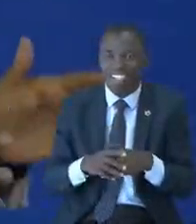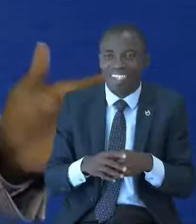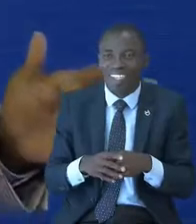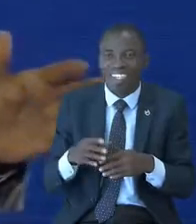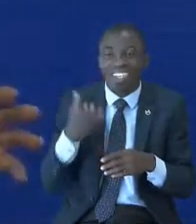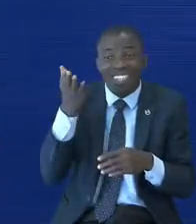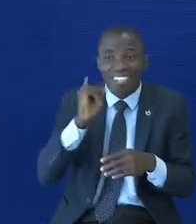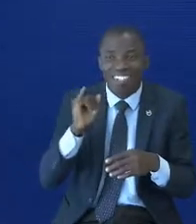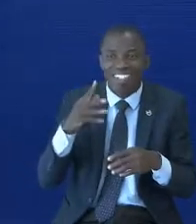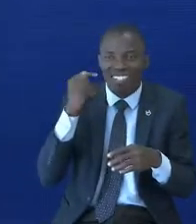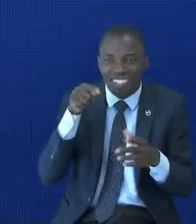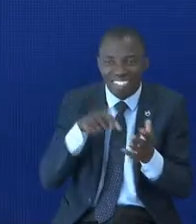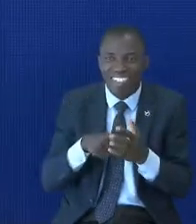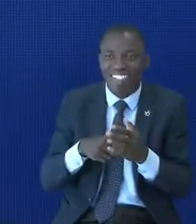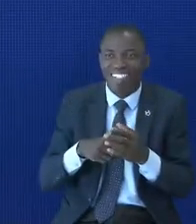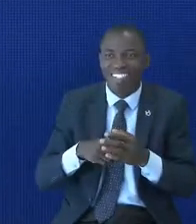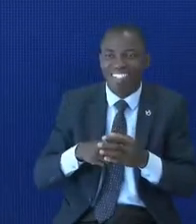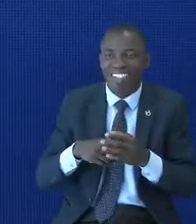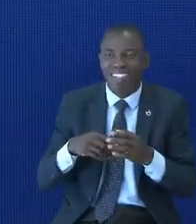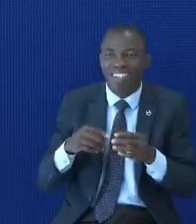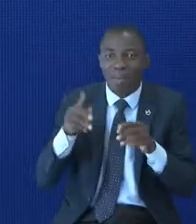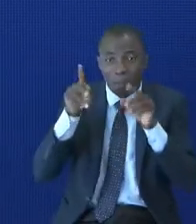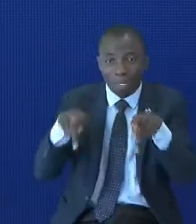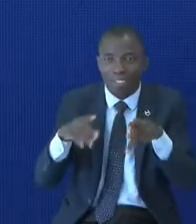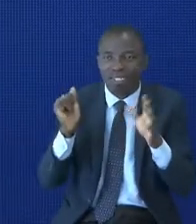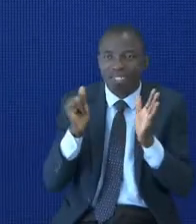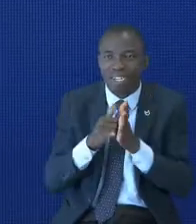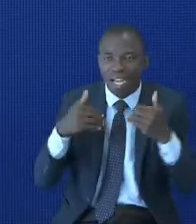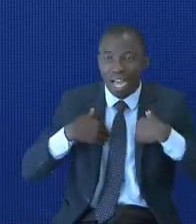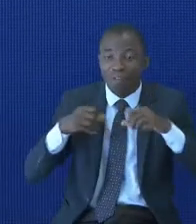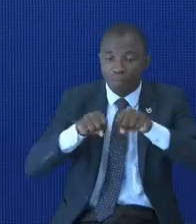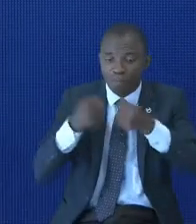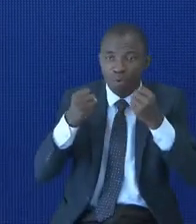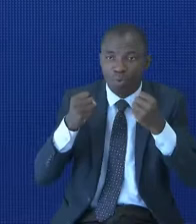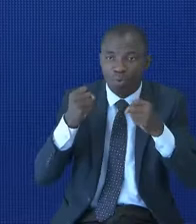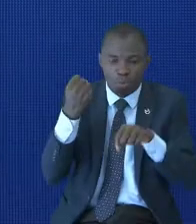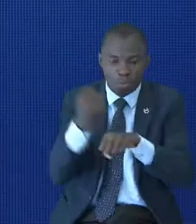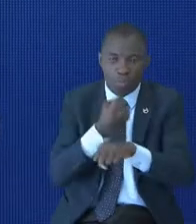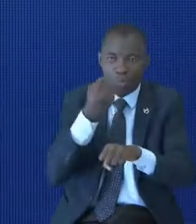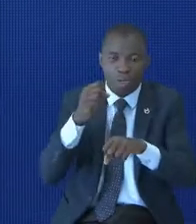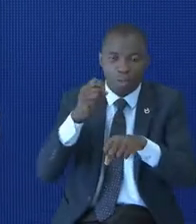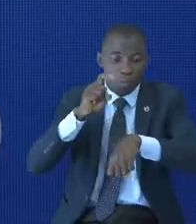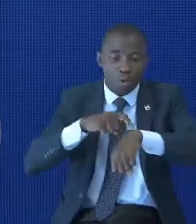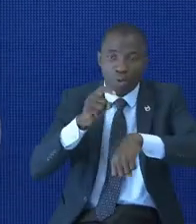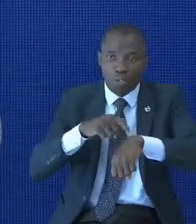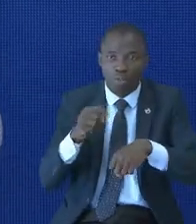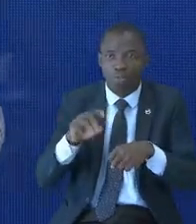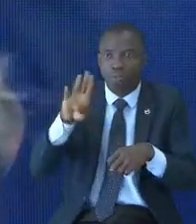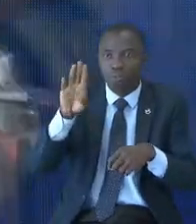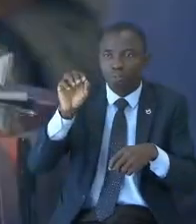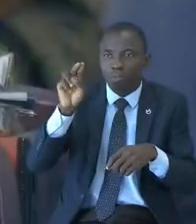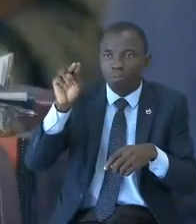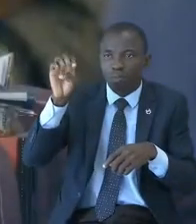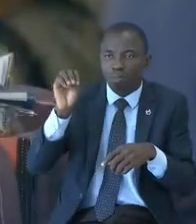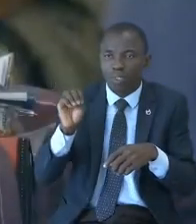there is this Edith that had broken bone, pains a